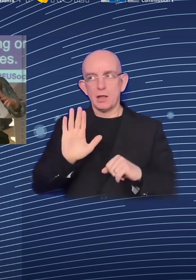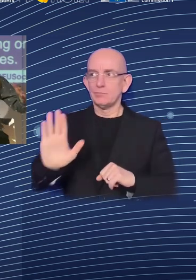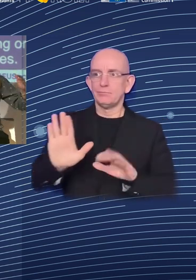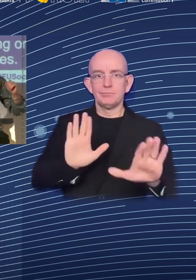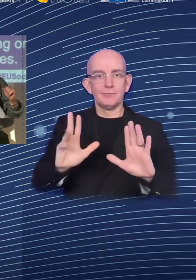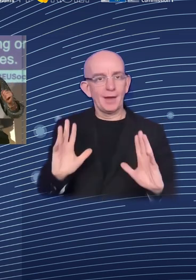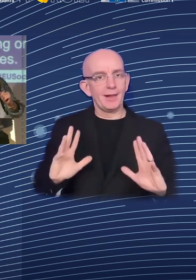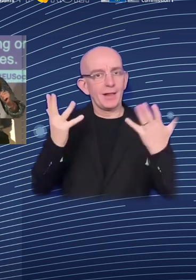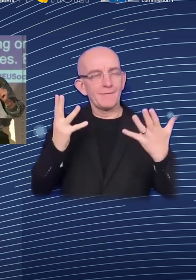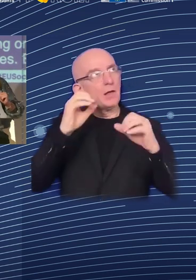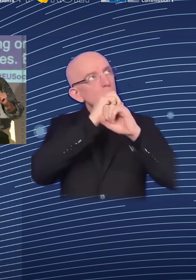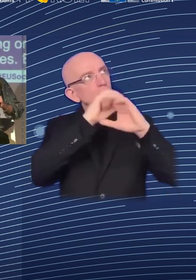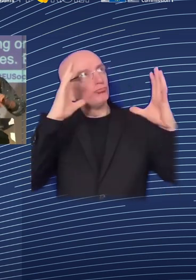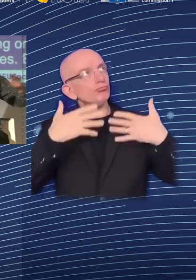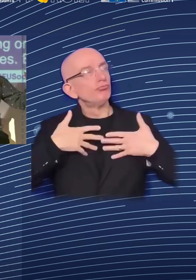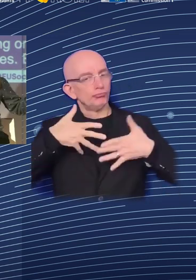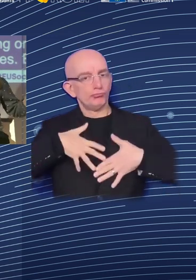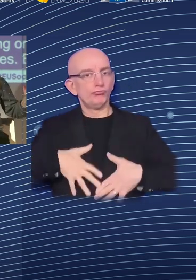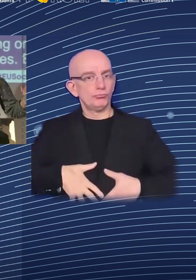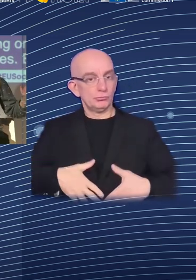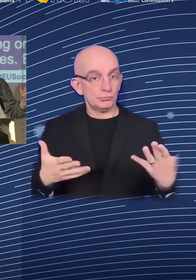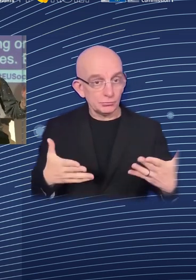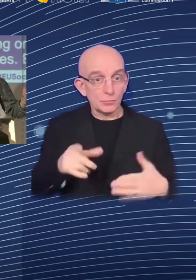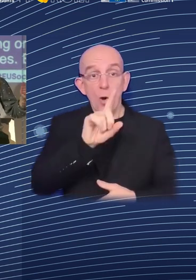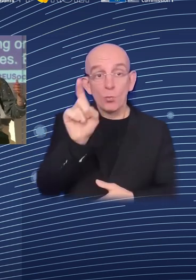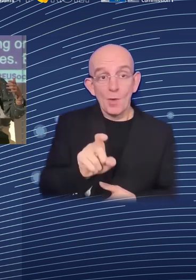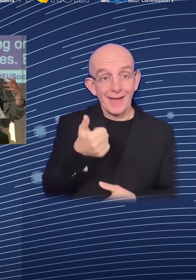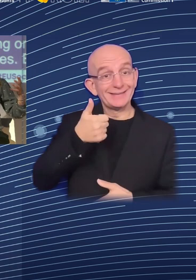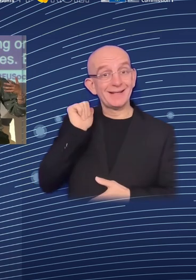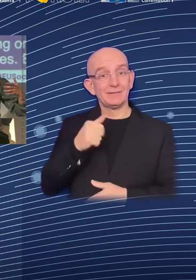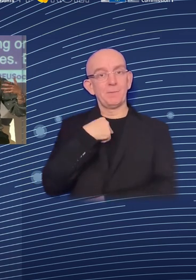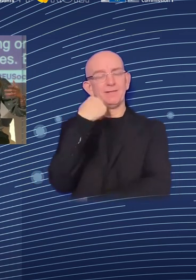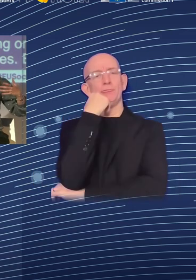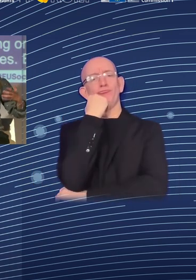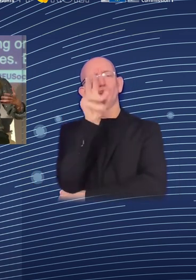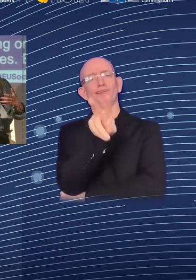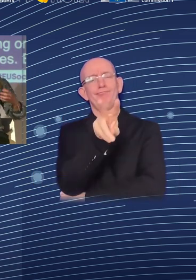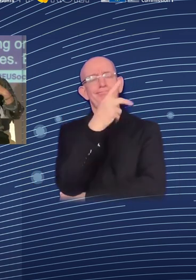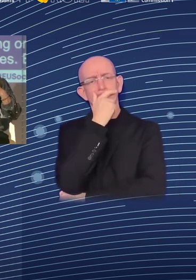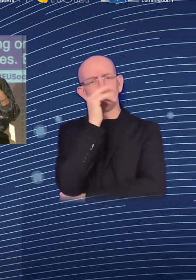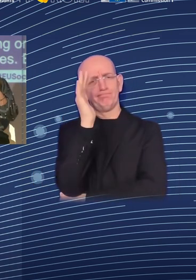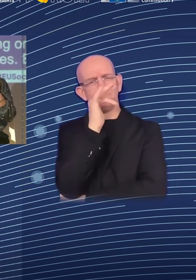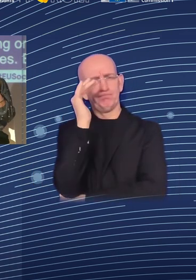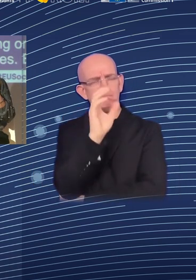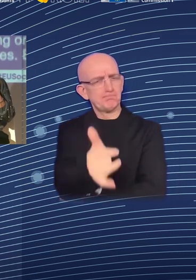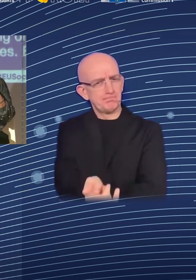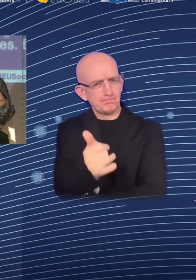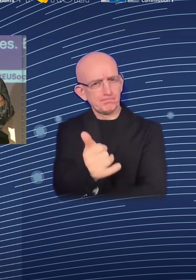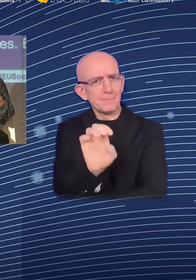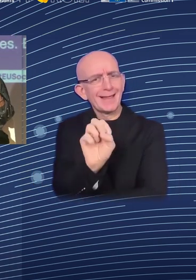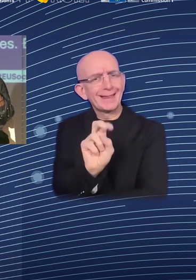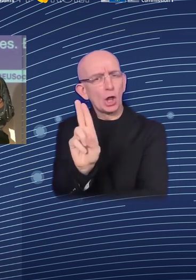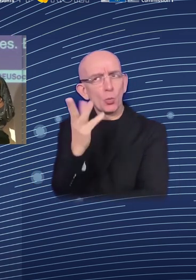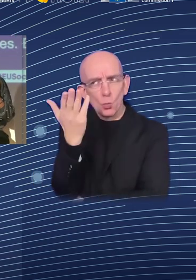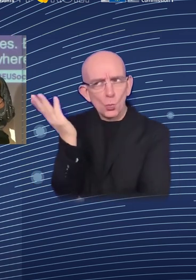what EU will tell us we will do when there will be AI everywhere, but we should be really clear that it's my work to know what I